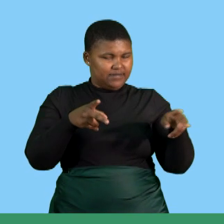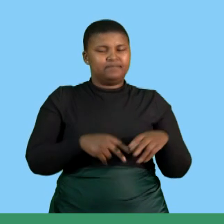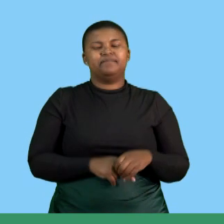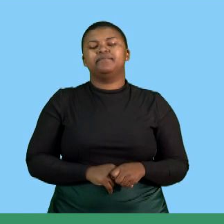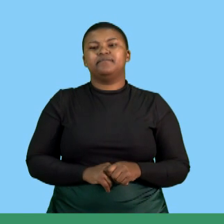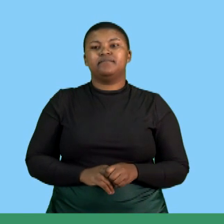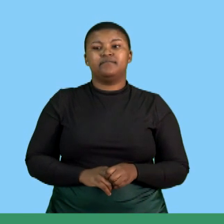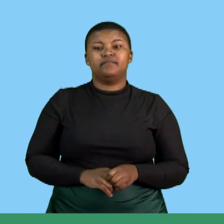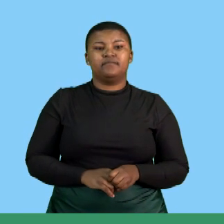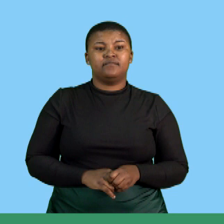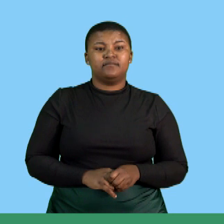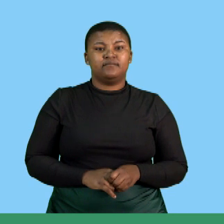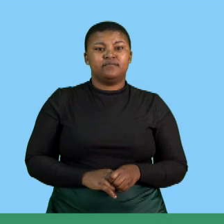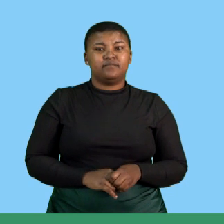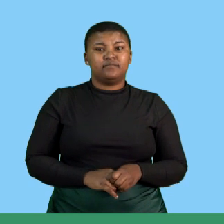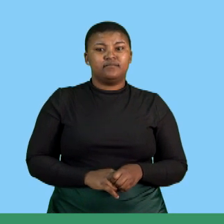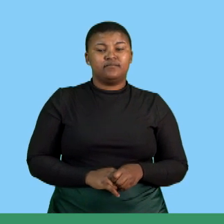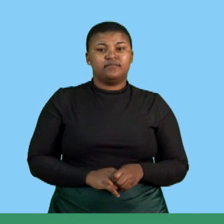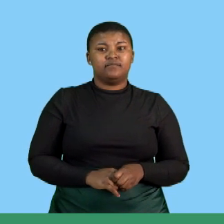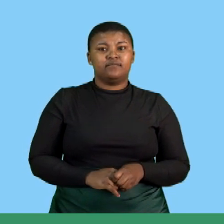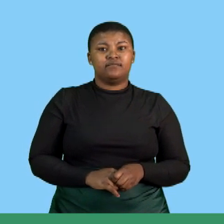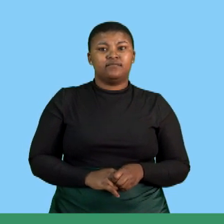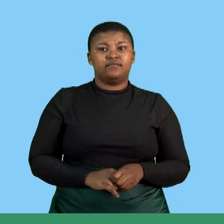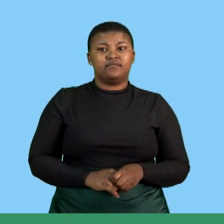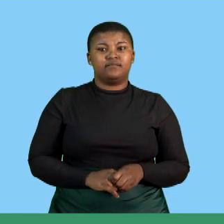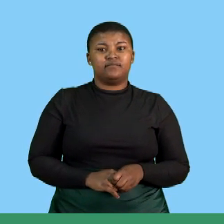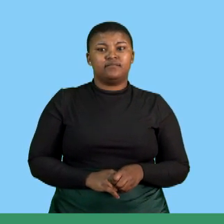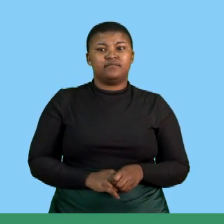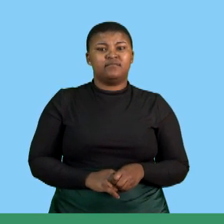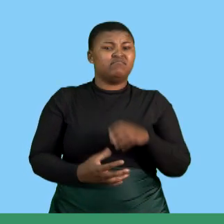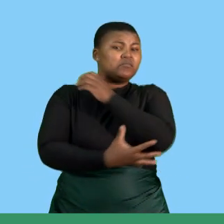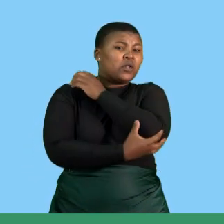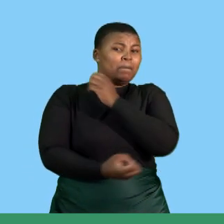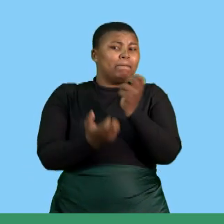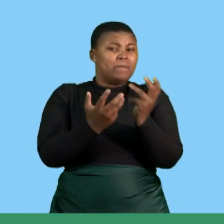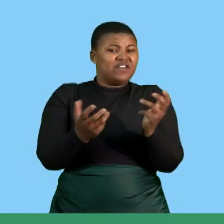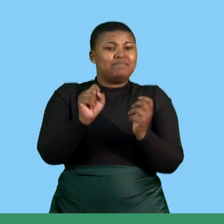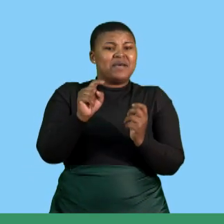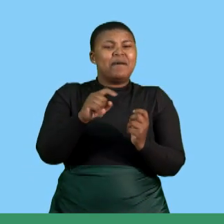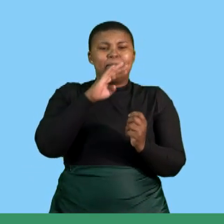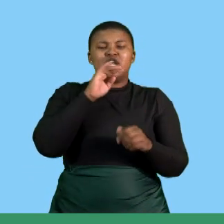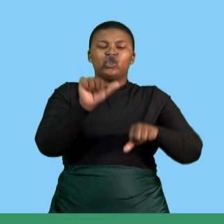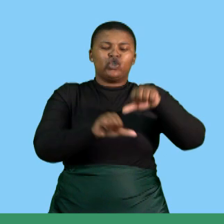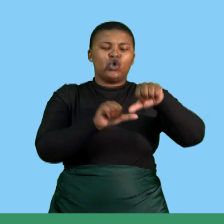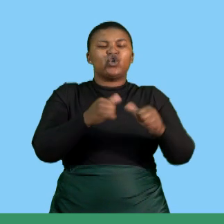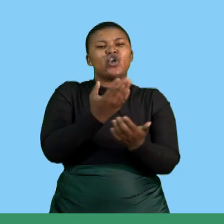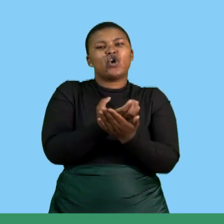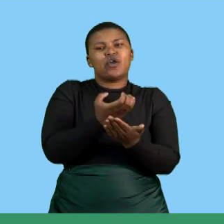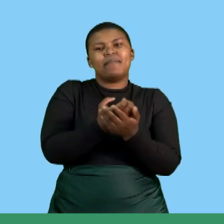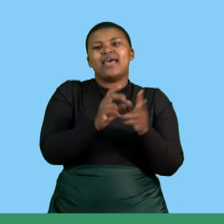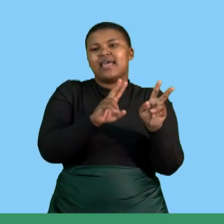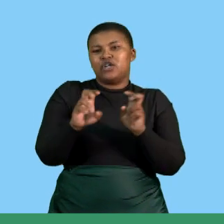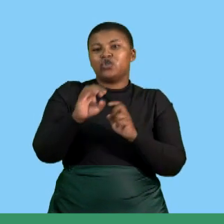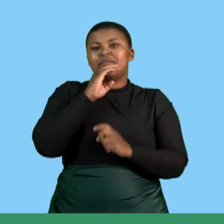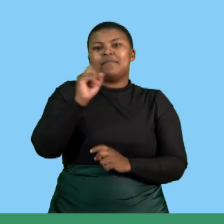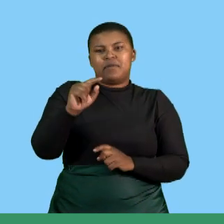challenge. Extreme poverty in the community where they operate their business. Now, poverty being a socio-economic issue, it